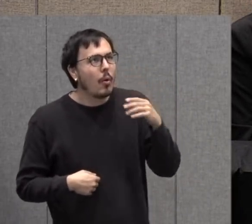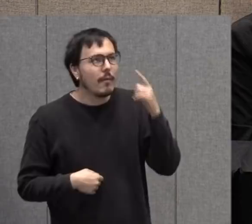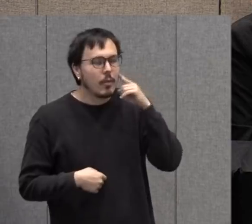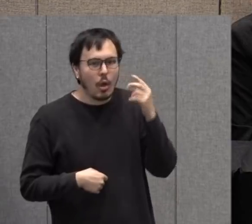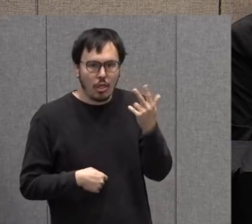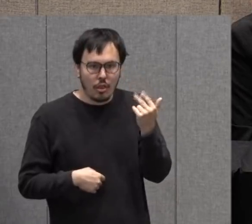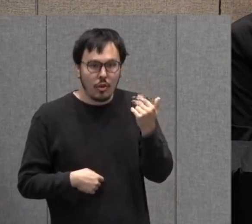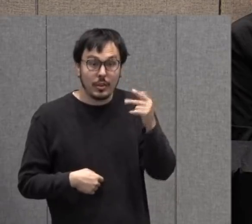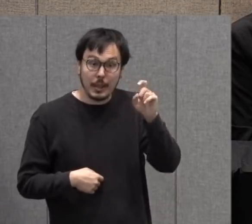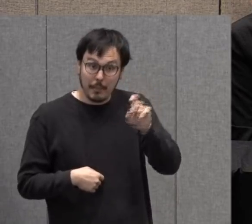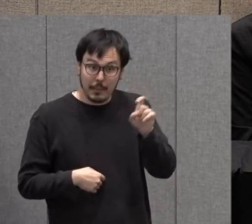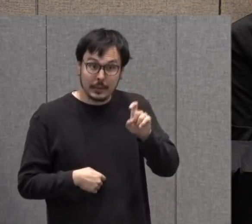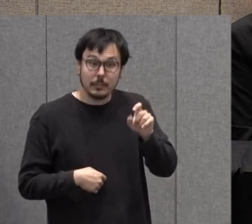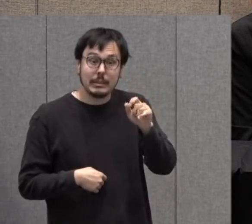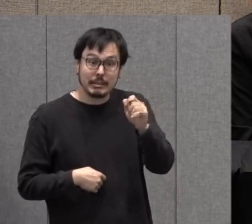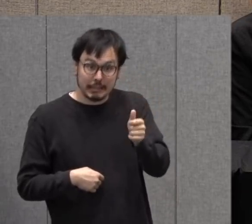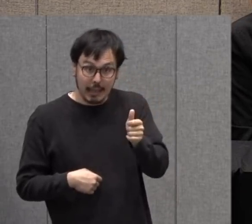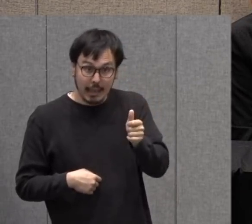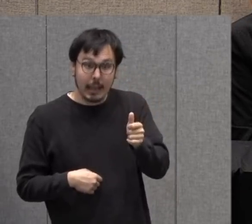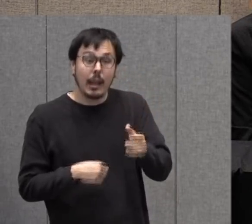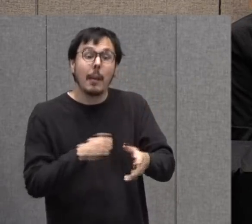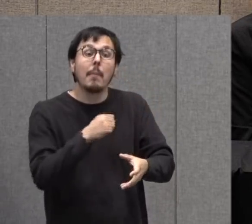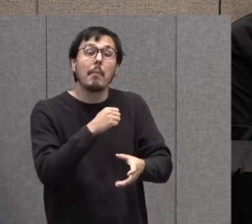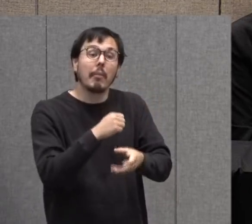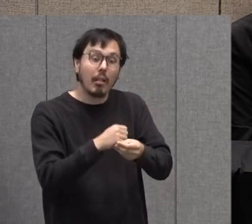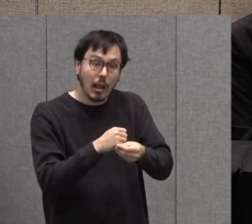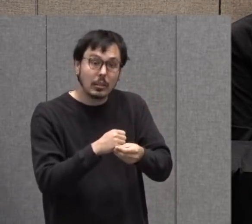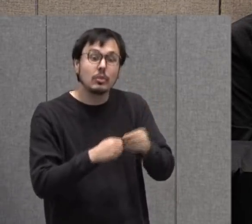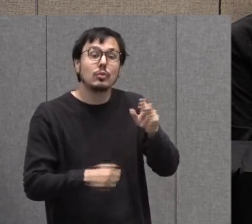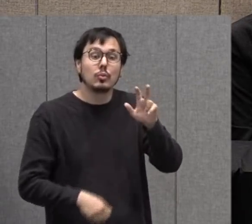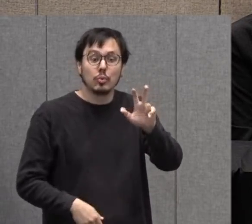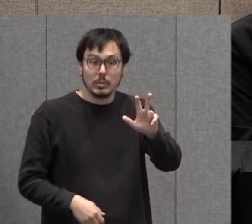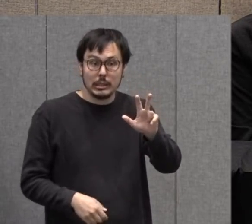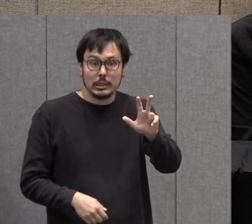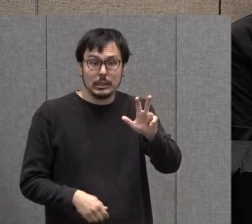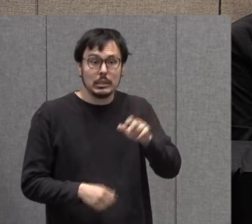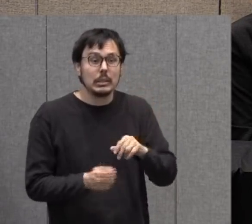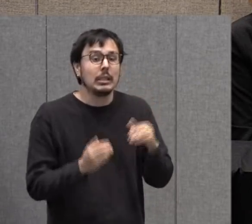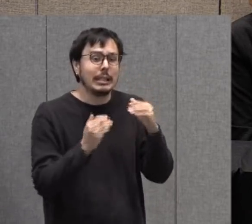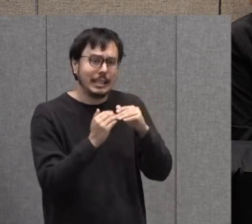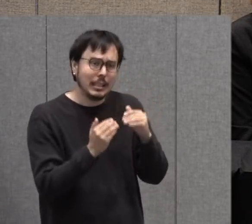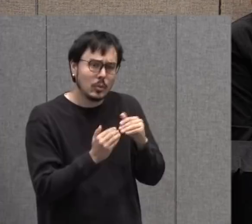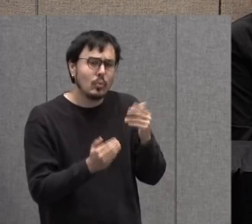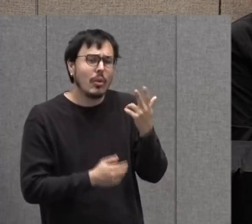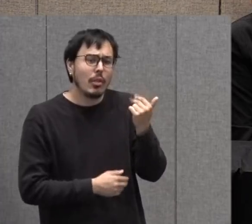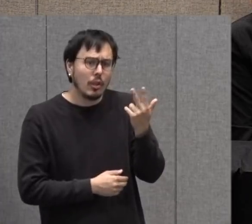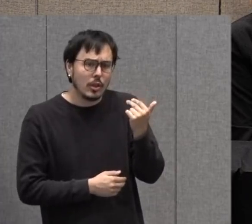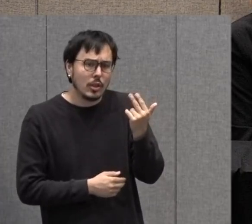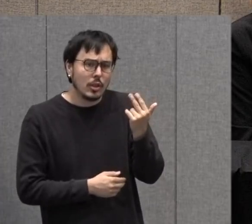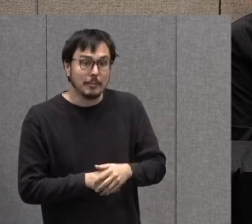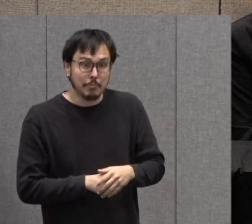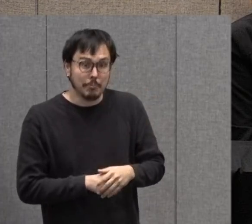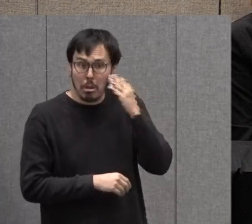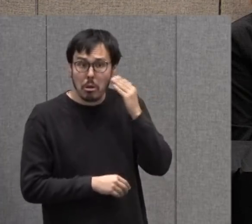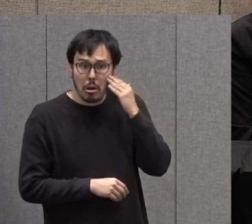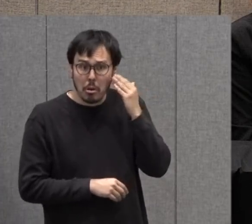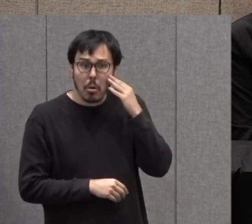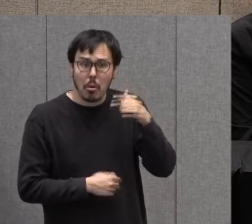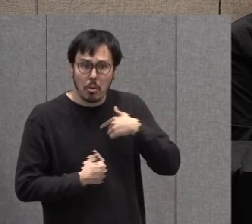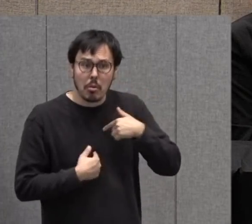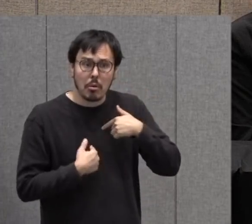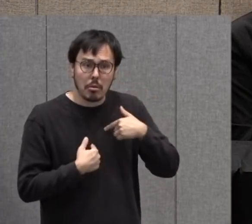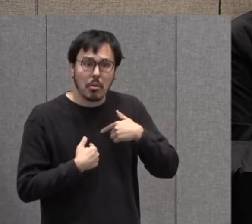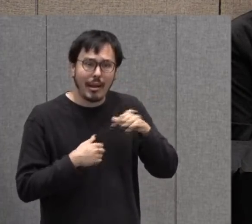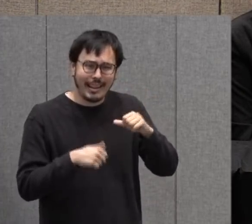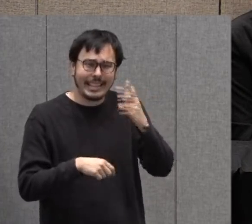13, it would be 10 plus 3 equals 13. I know that. That's I a can good see those